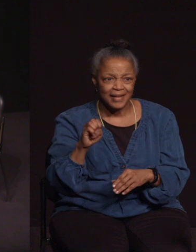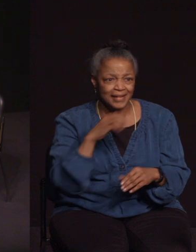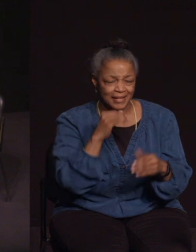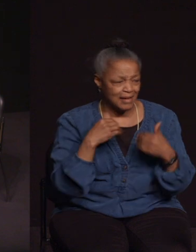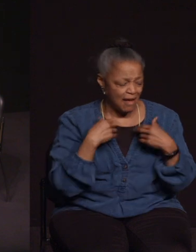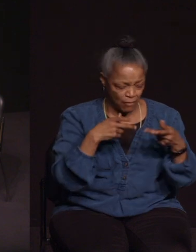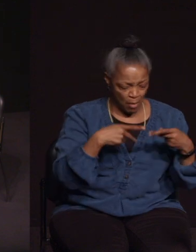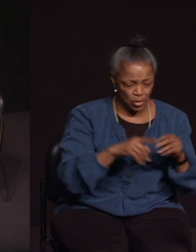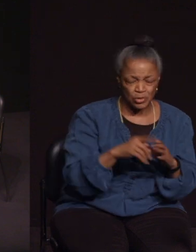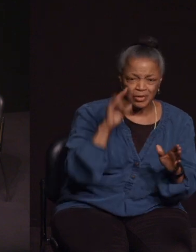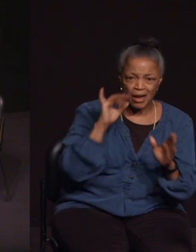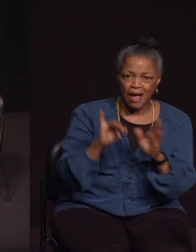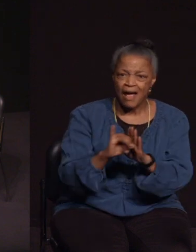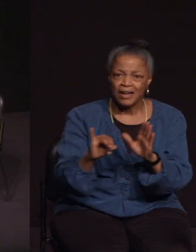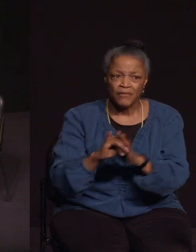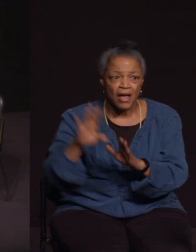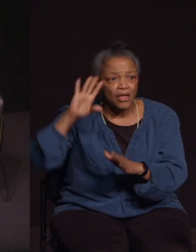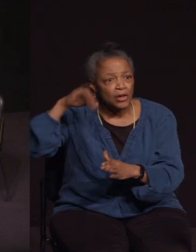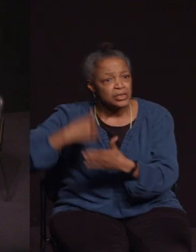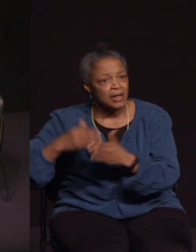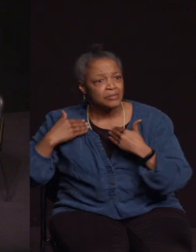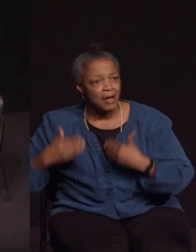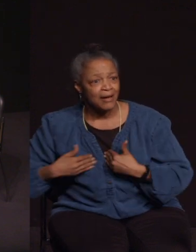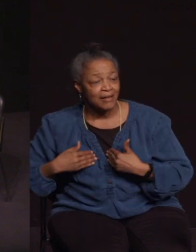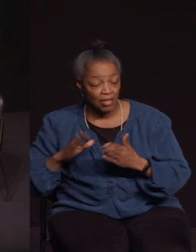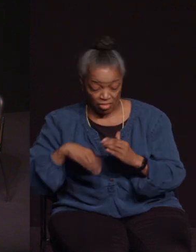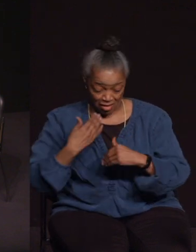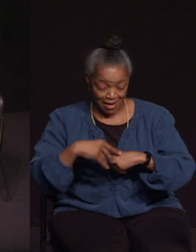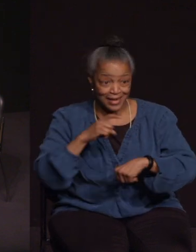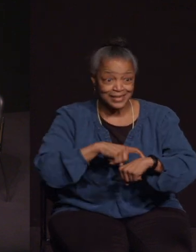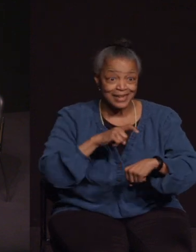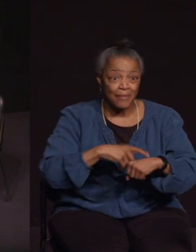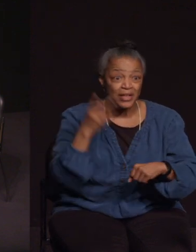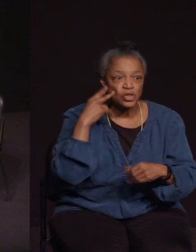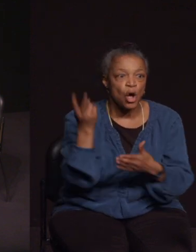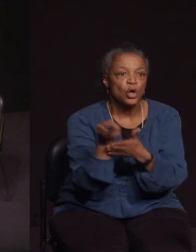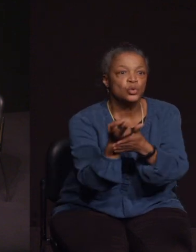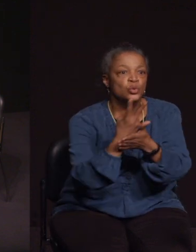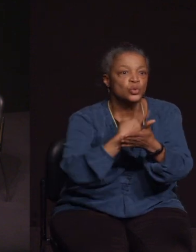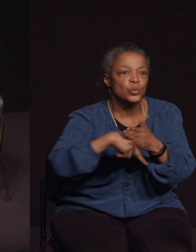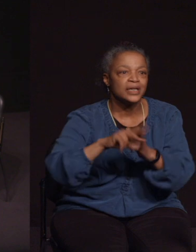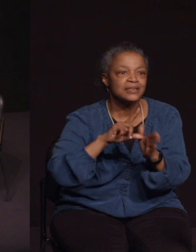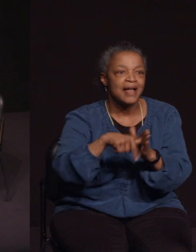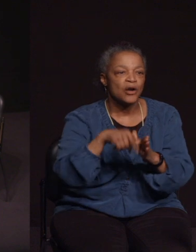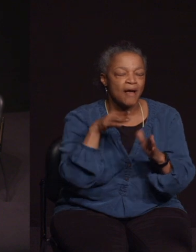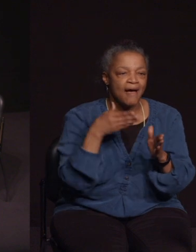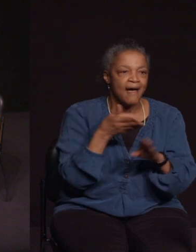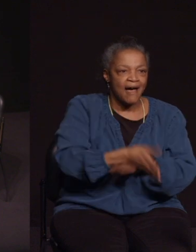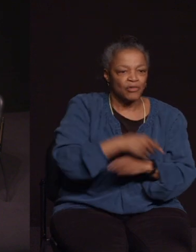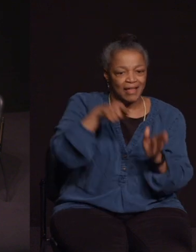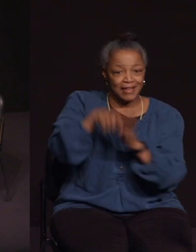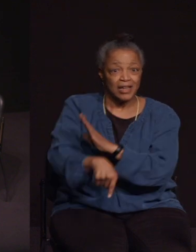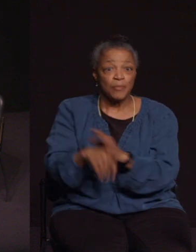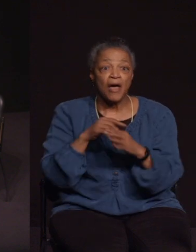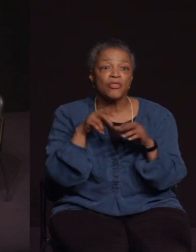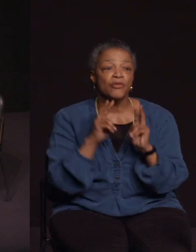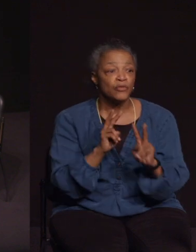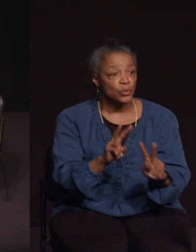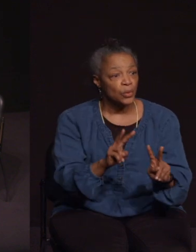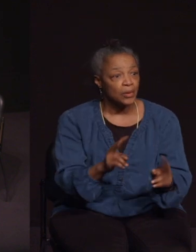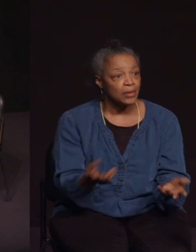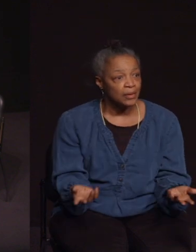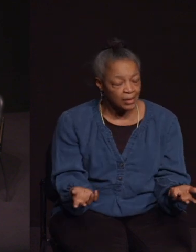son's body. The next time they saw their son after August 9th was 2 weeks later at the funeral